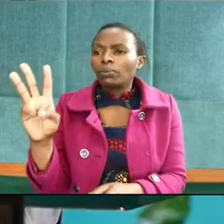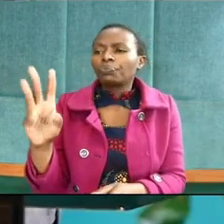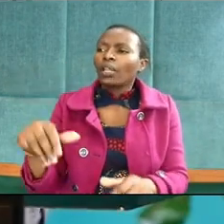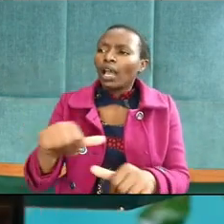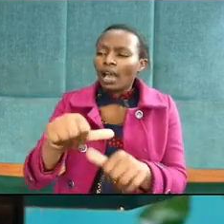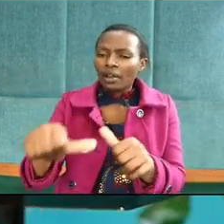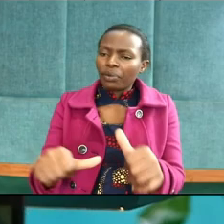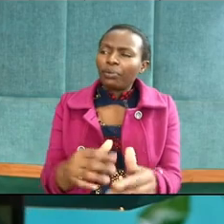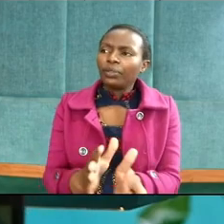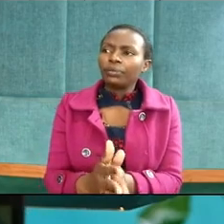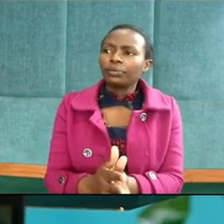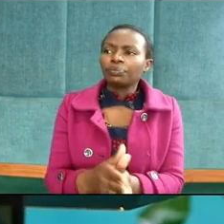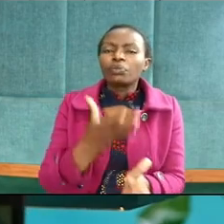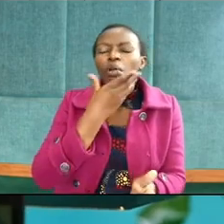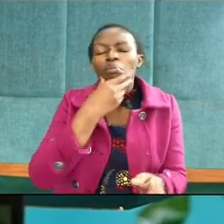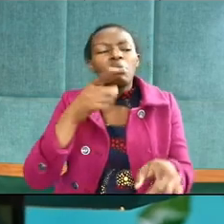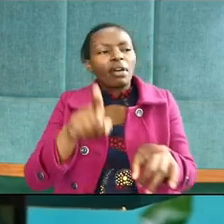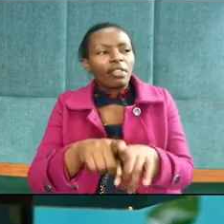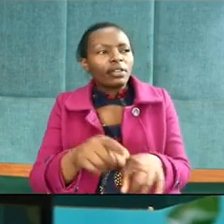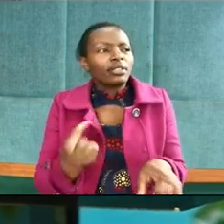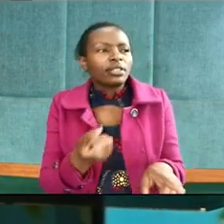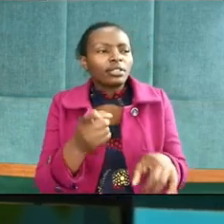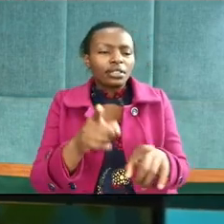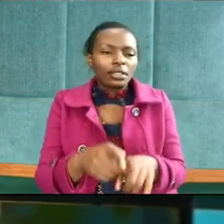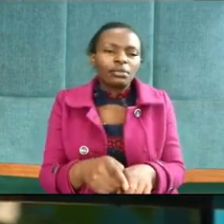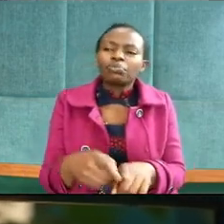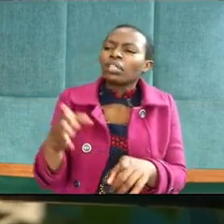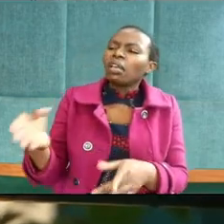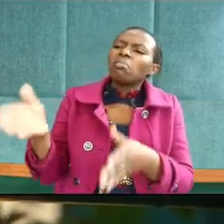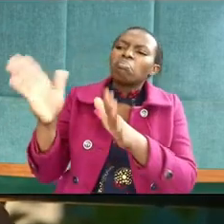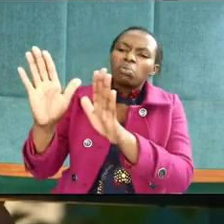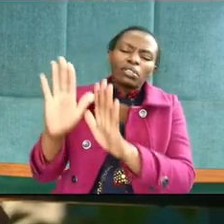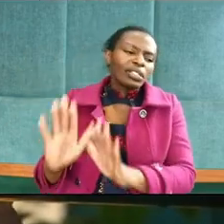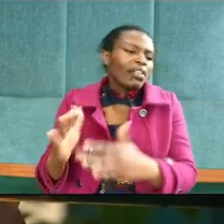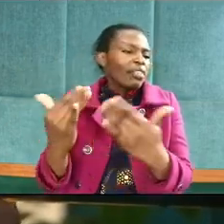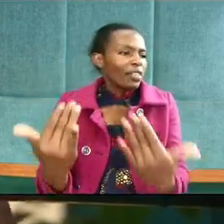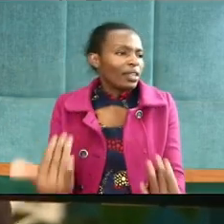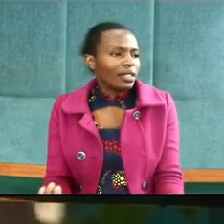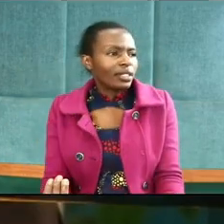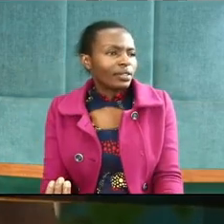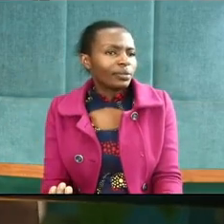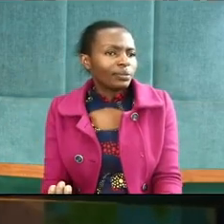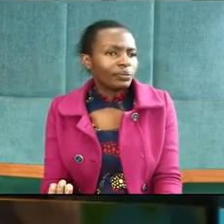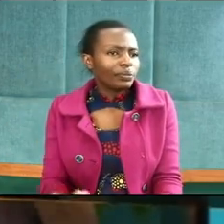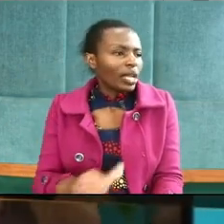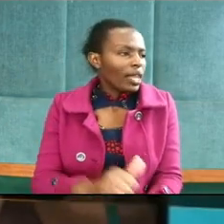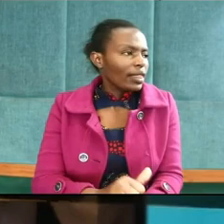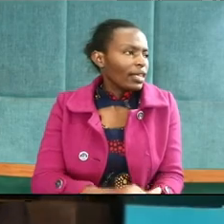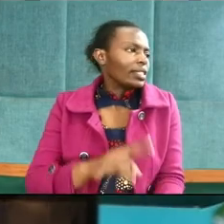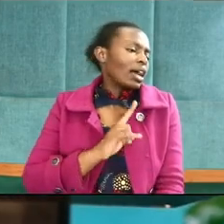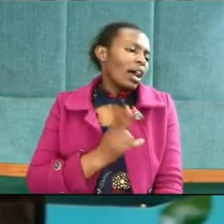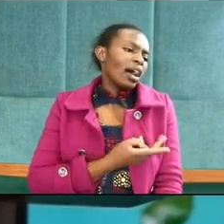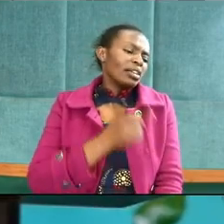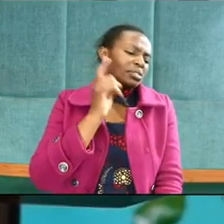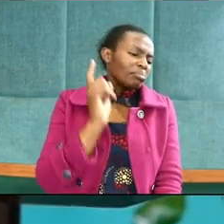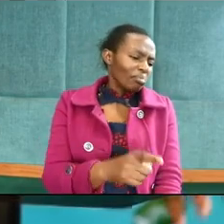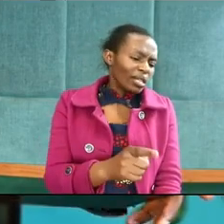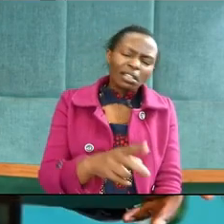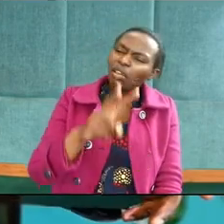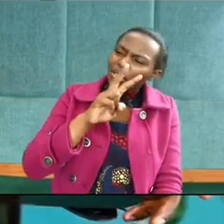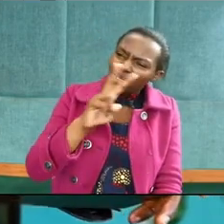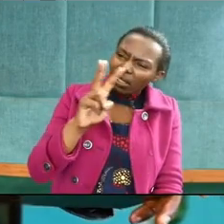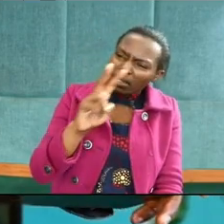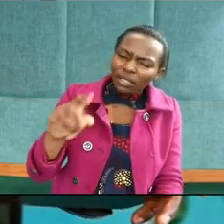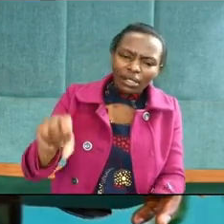Brothers and sisters, these are important matters that we must begin to reflect as